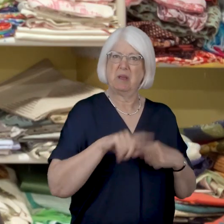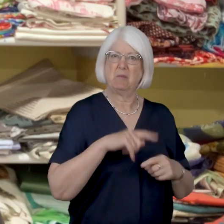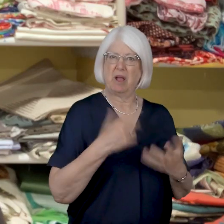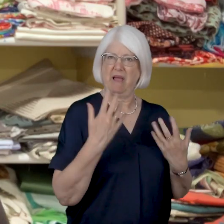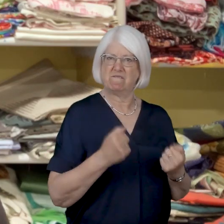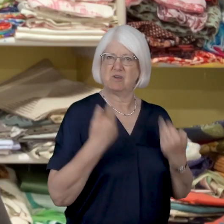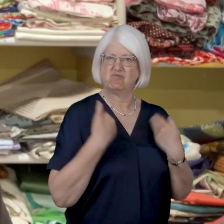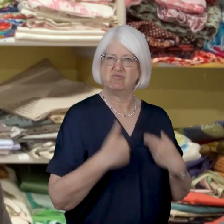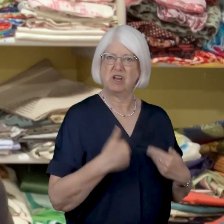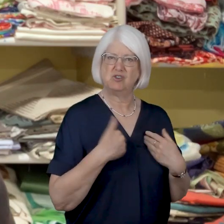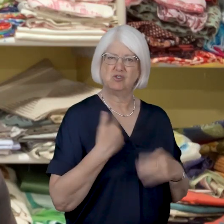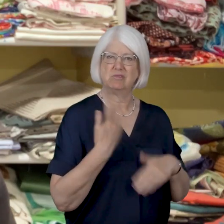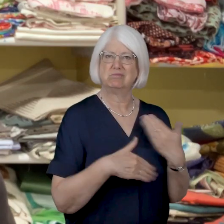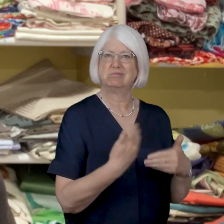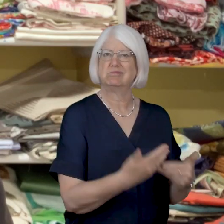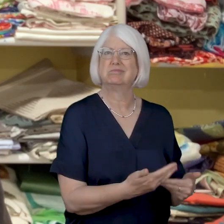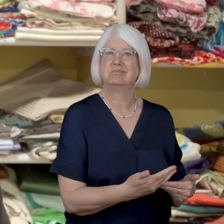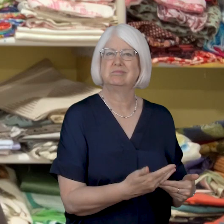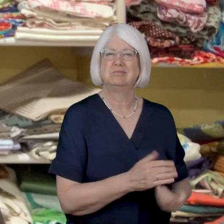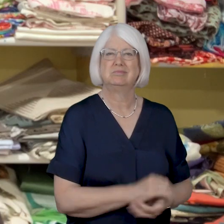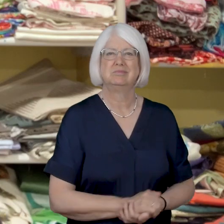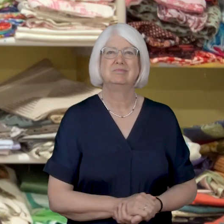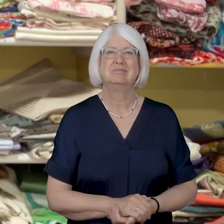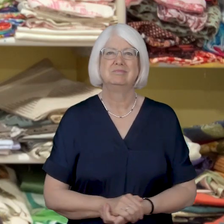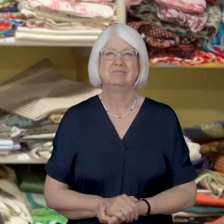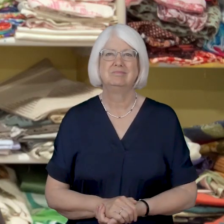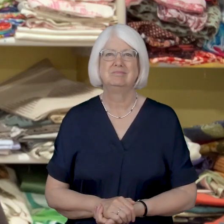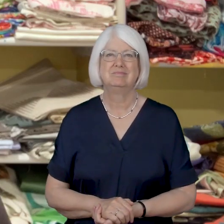who have the resources get to get on with their lives.